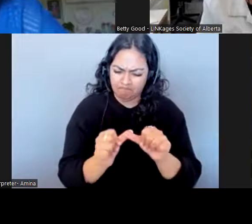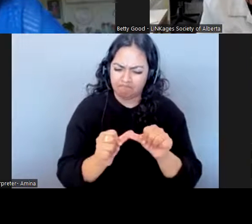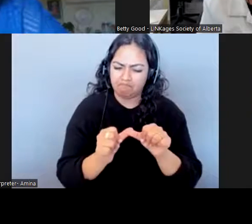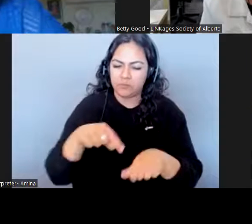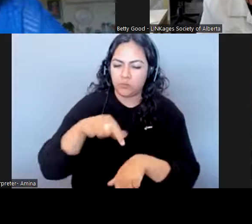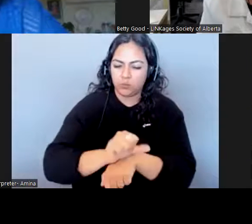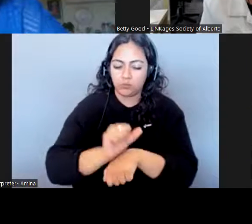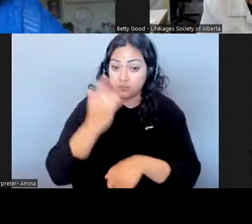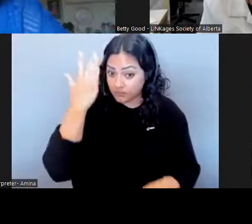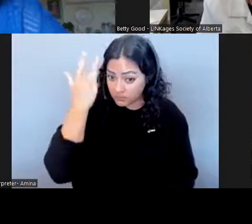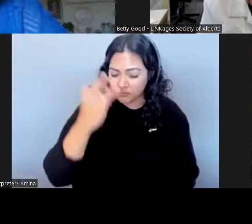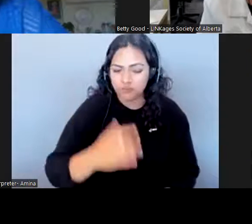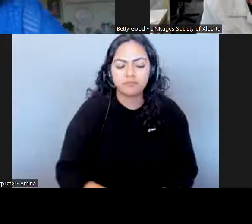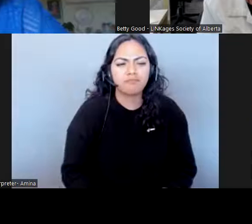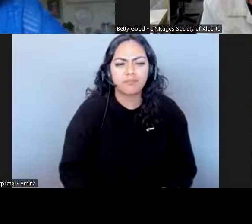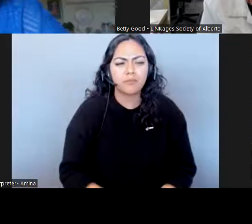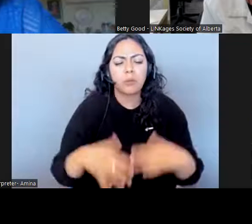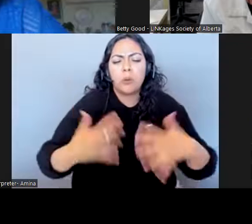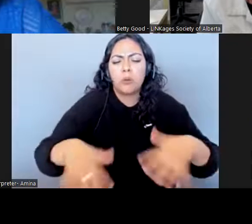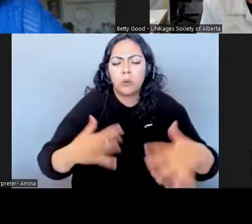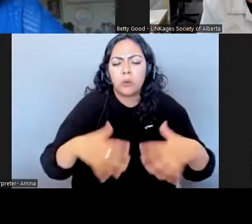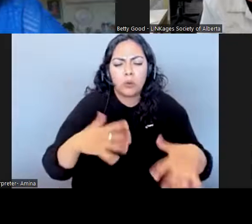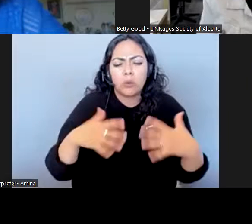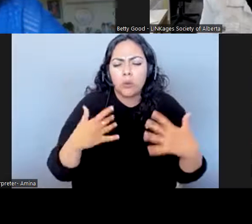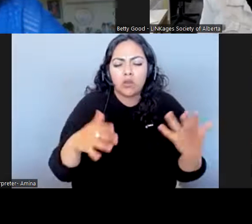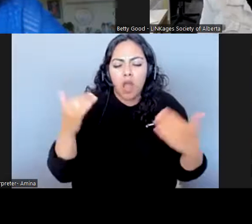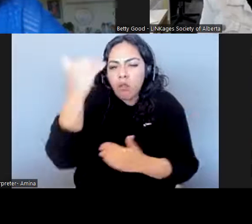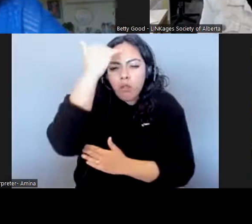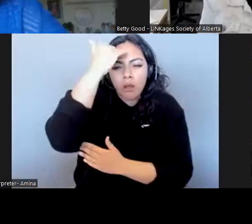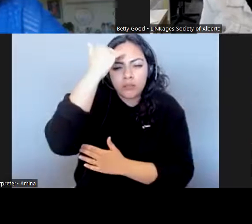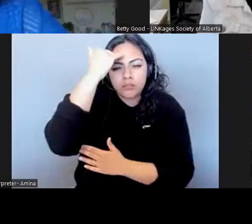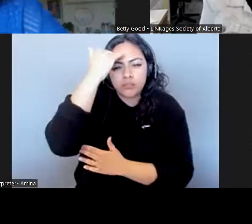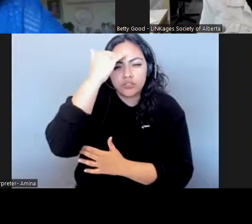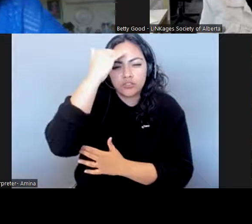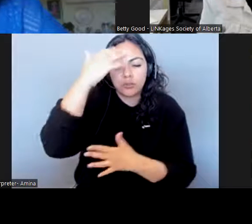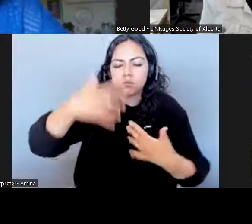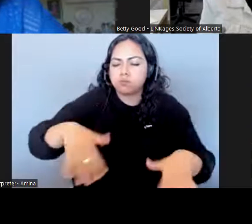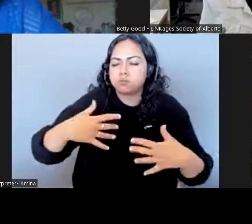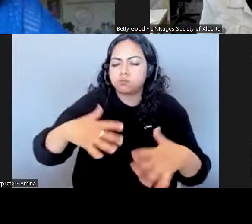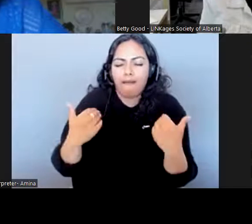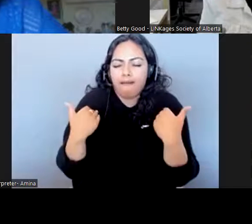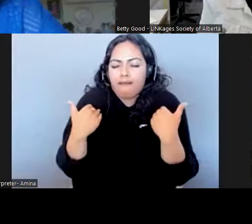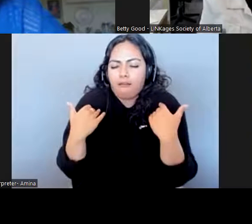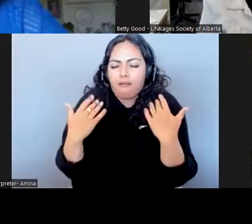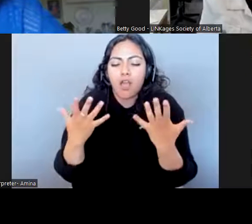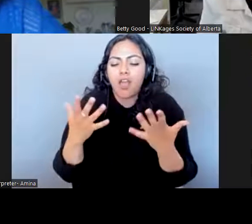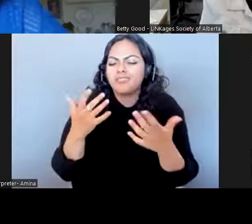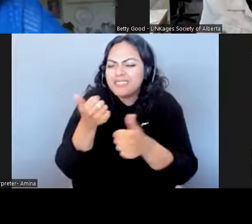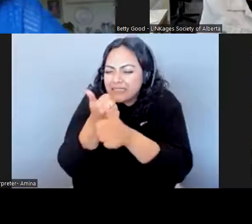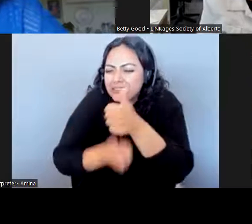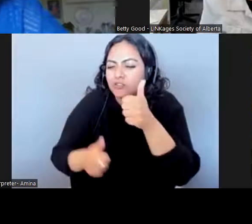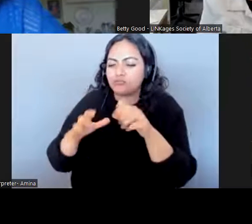wealth of knowledge. It's a wealth of knowledge from every single generation, and the